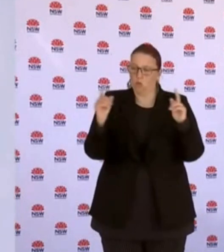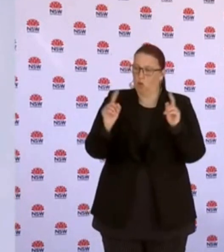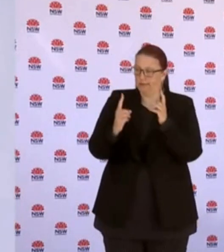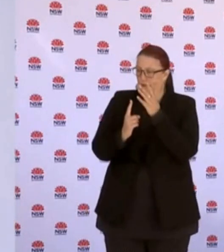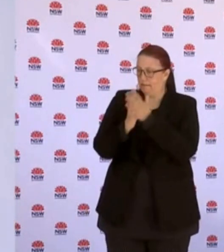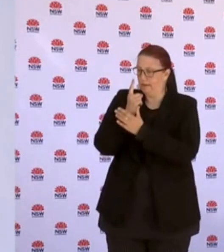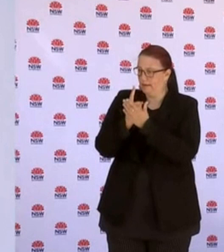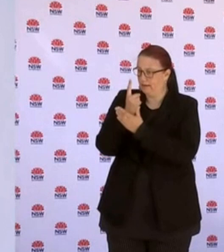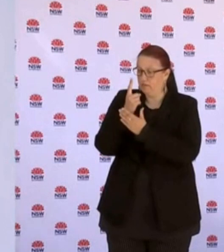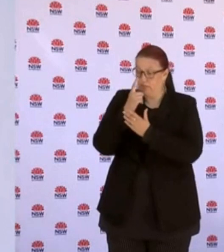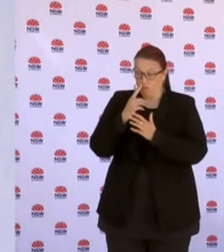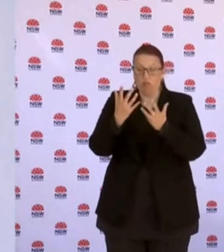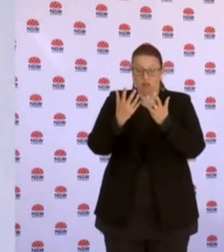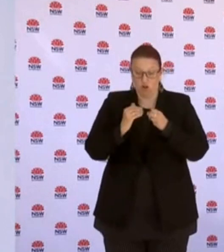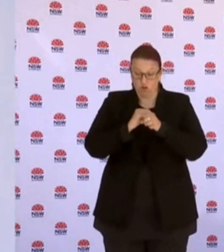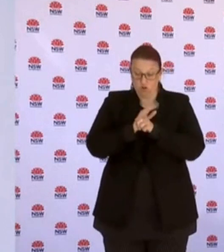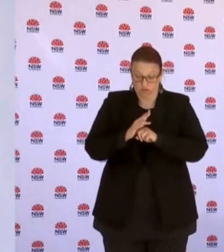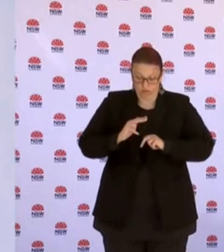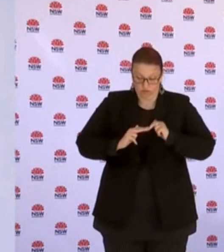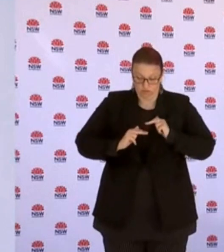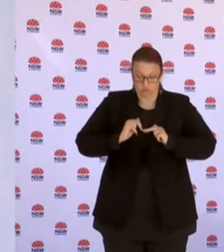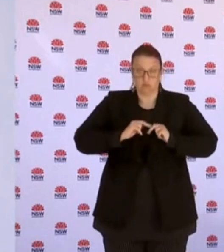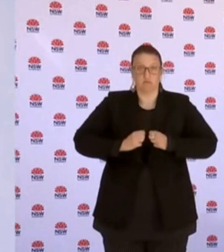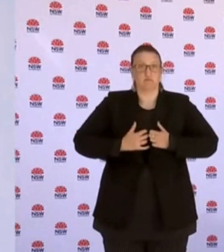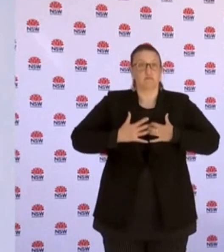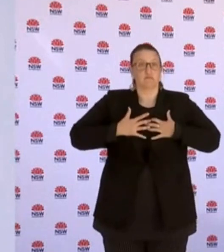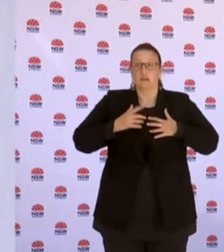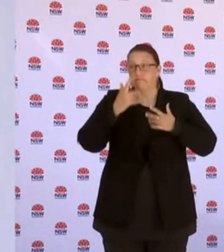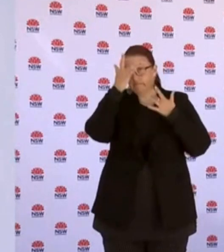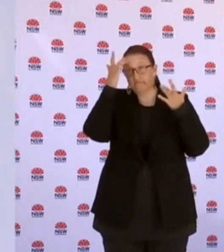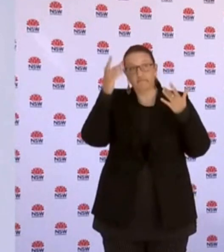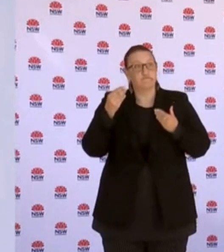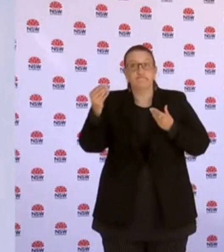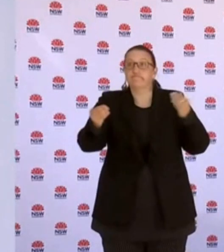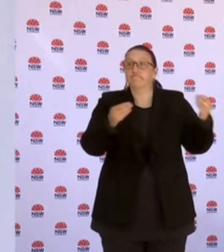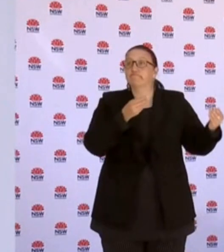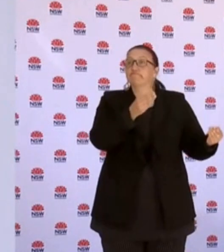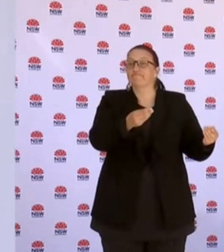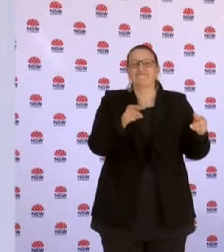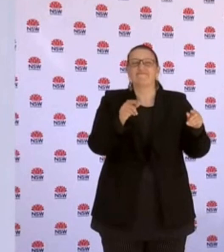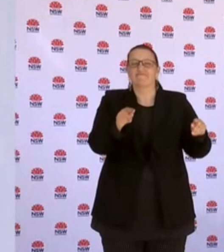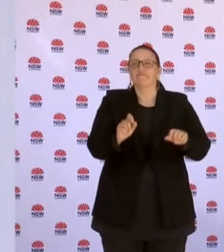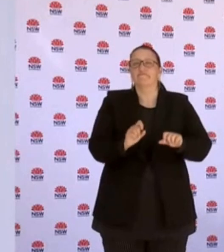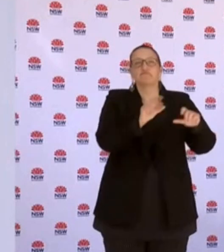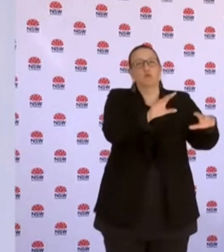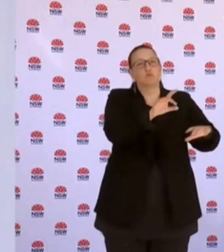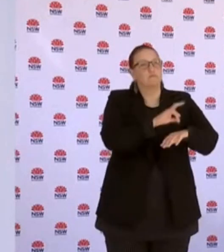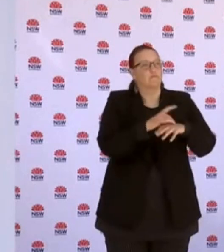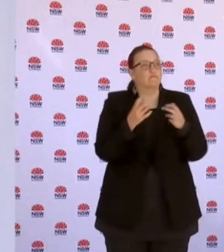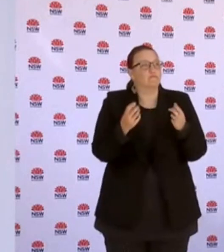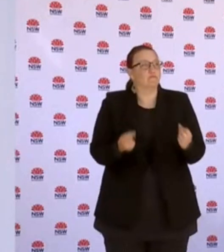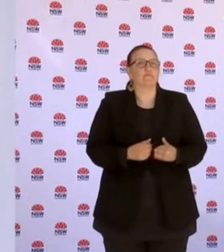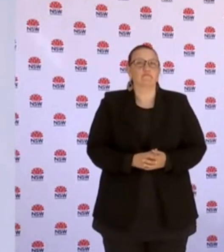reduce that rate of infectious cases. Now, can I just say, whilst we are seeing some stabilisation, I want to see that